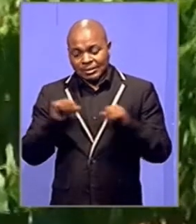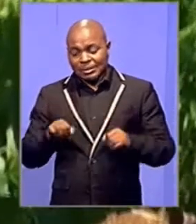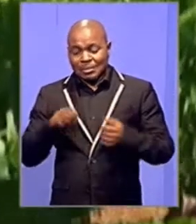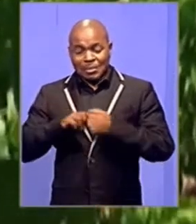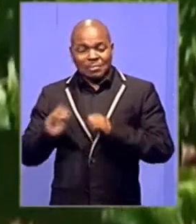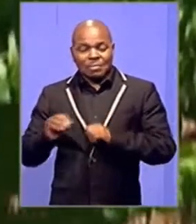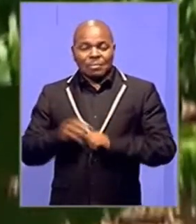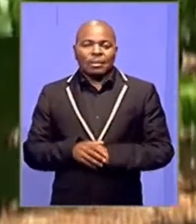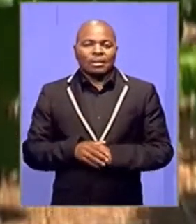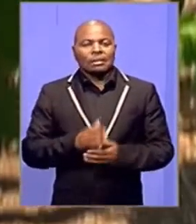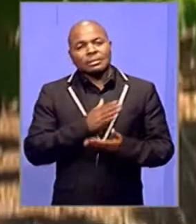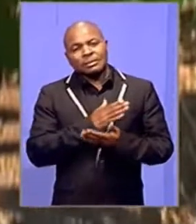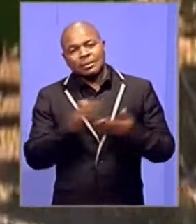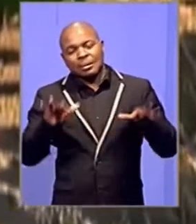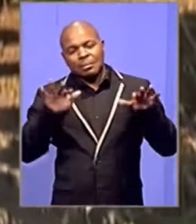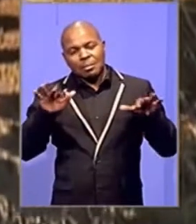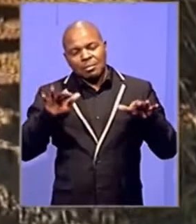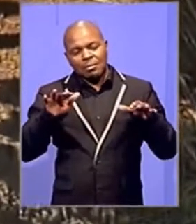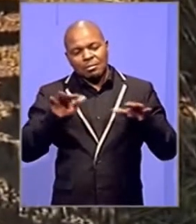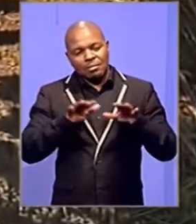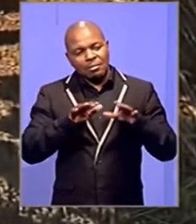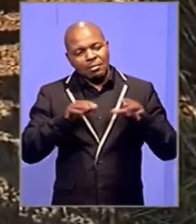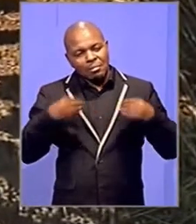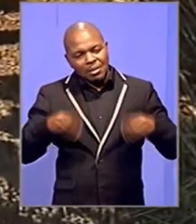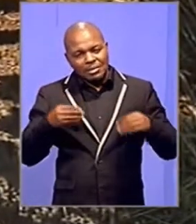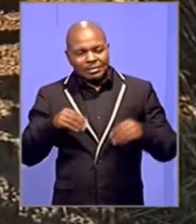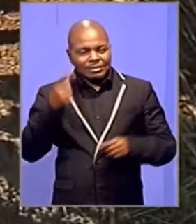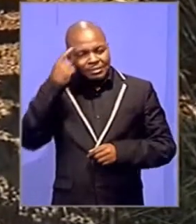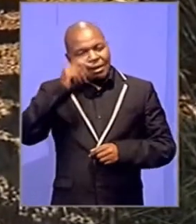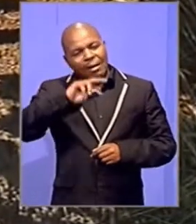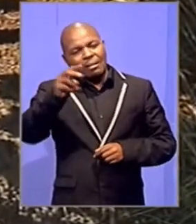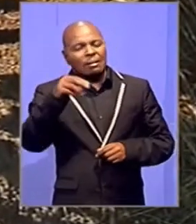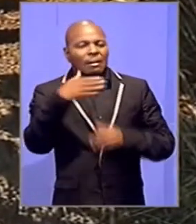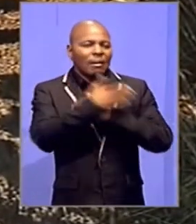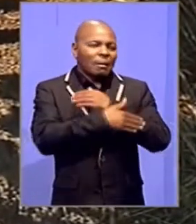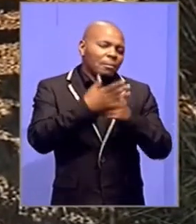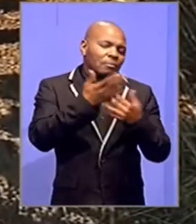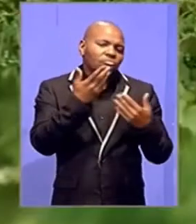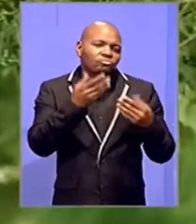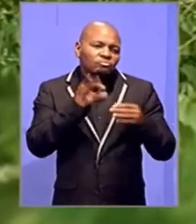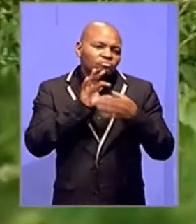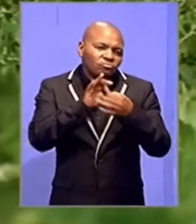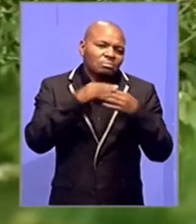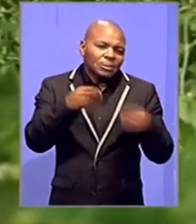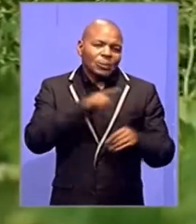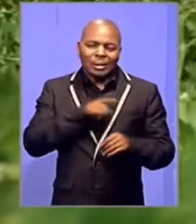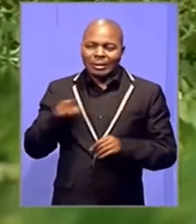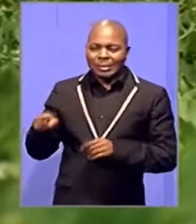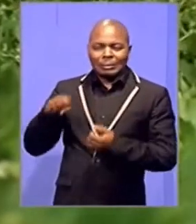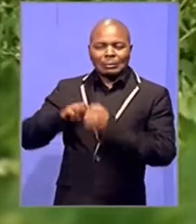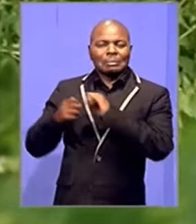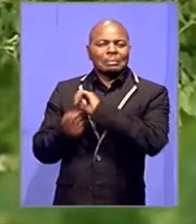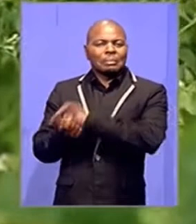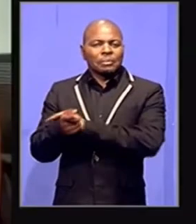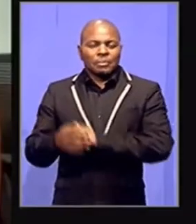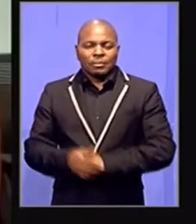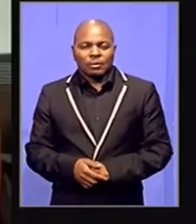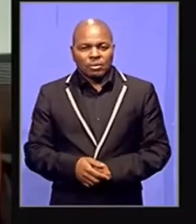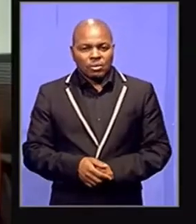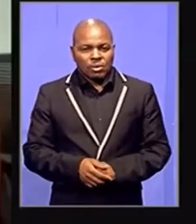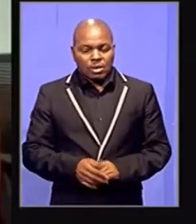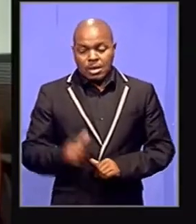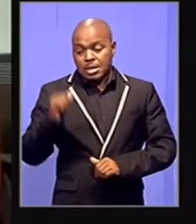Bahwebi ba bang ba se ba nkile qeto ya ho sheba dinaheng tse ding ho leka ho ntshetsa dikgwebo tsa bona pele ka tlasa maemo ana. We made the